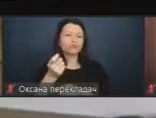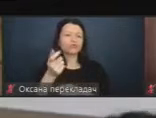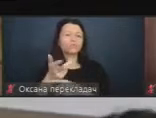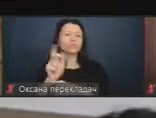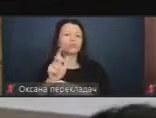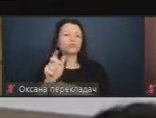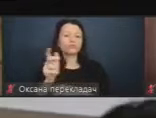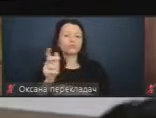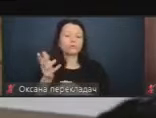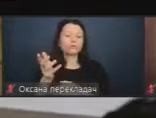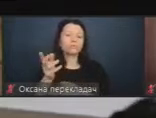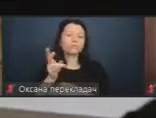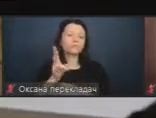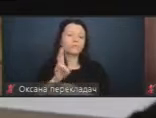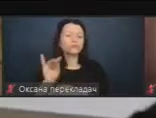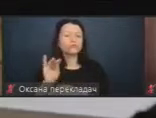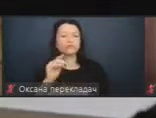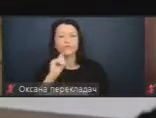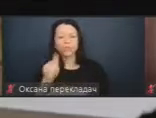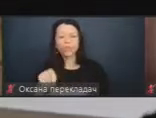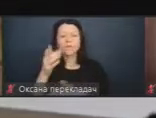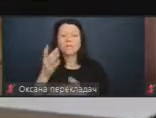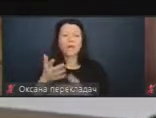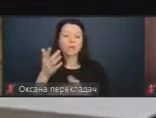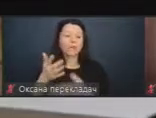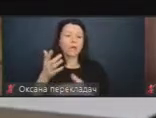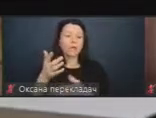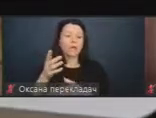much on which country we're talking about.